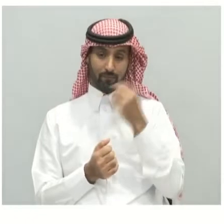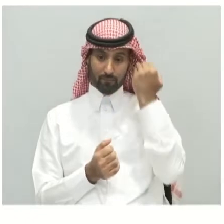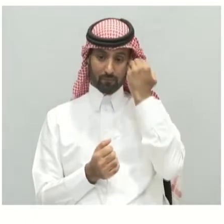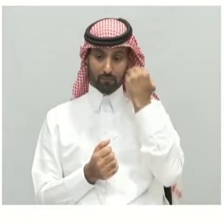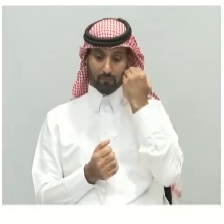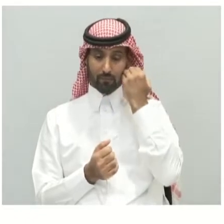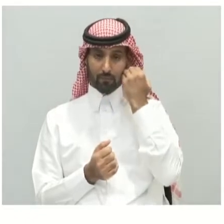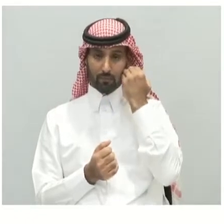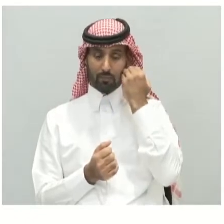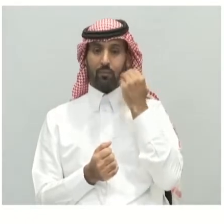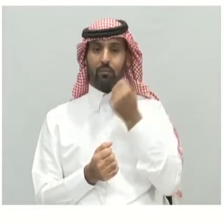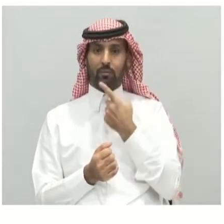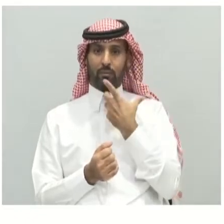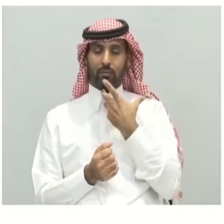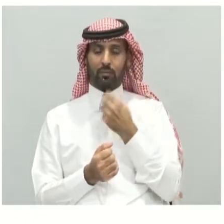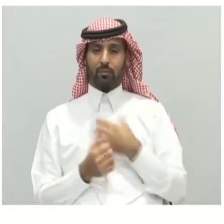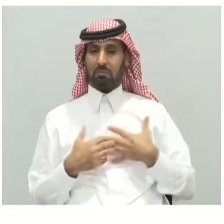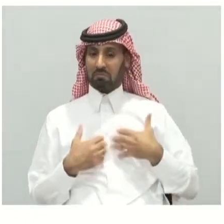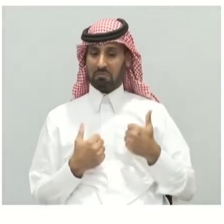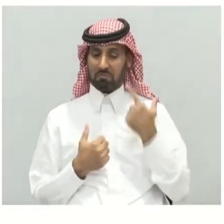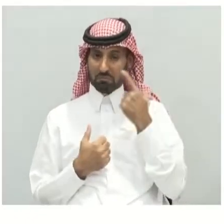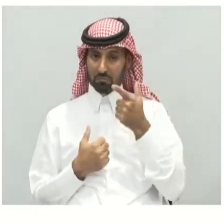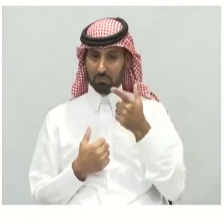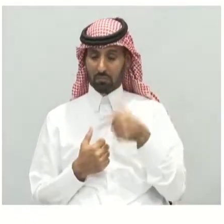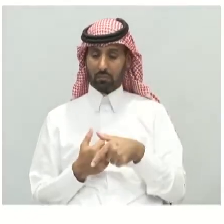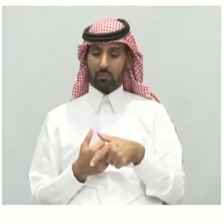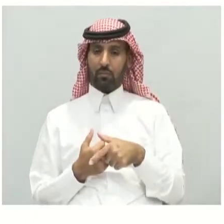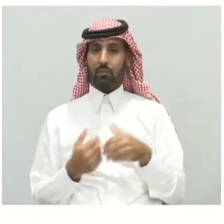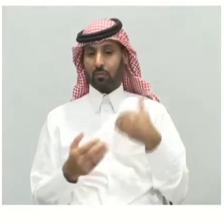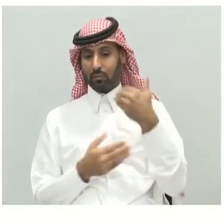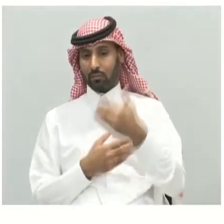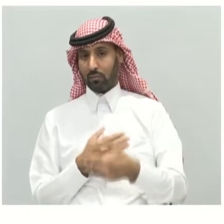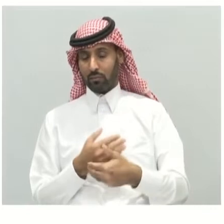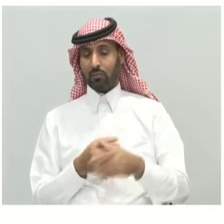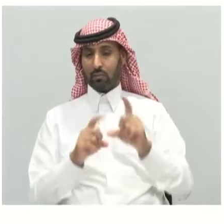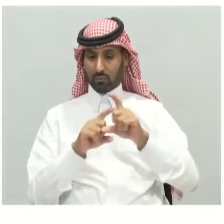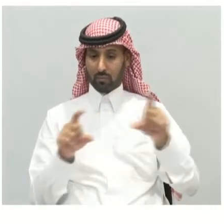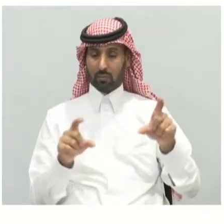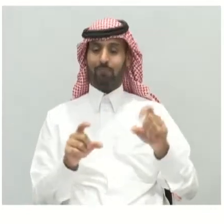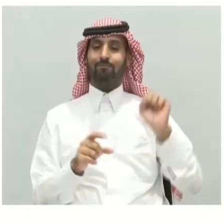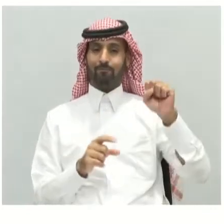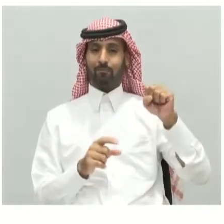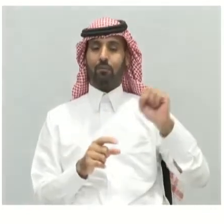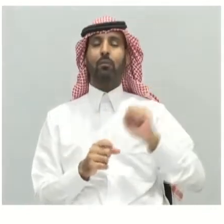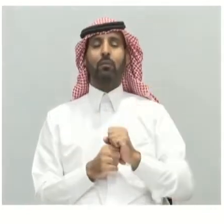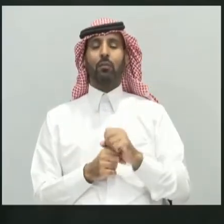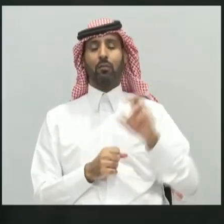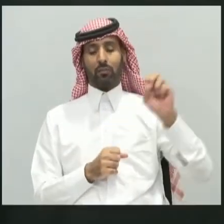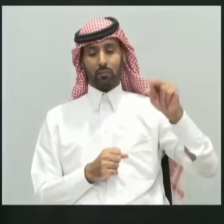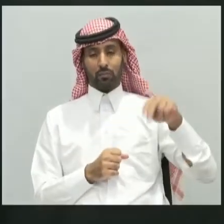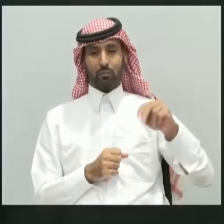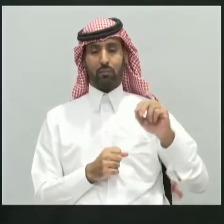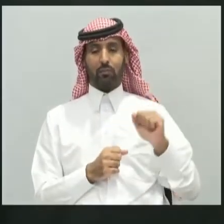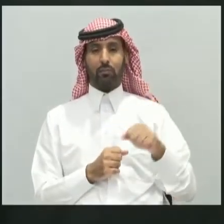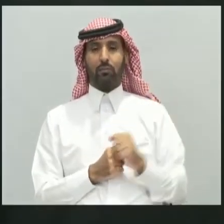there when I left, for example? So you continue the sentence. The answer will be, yes, I was. No, I